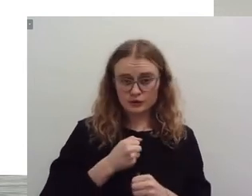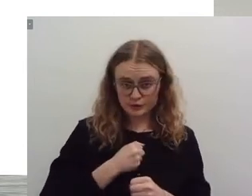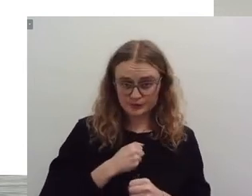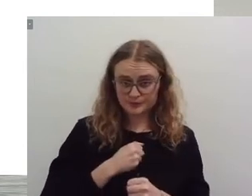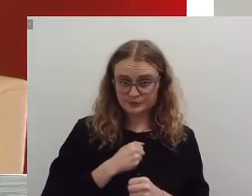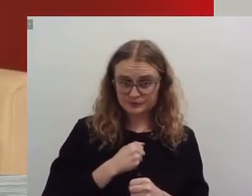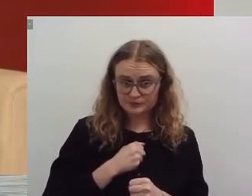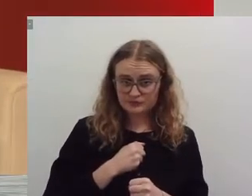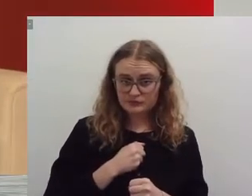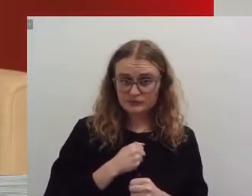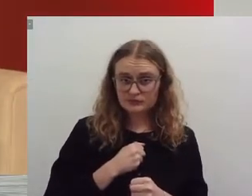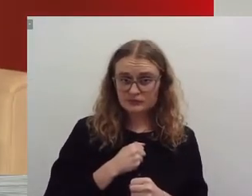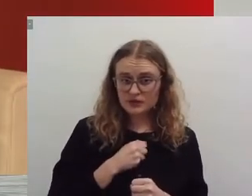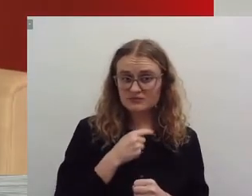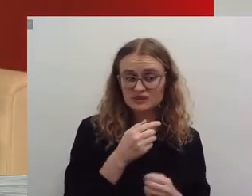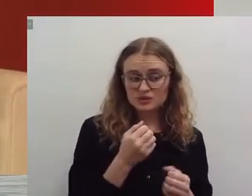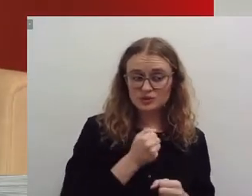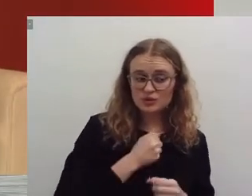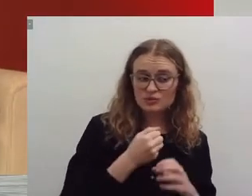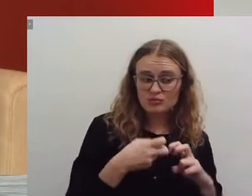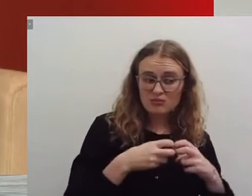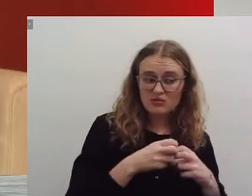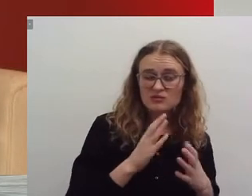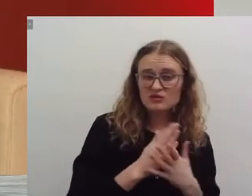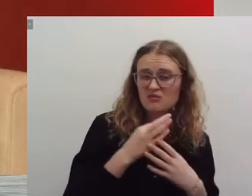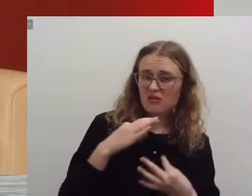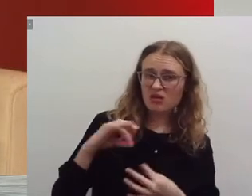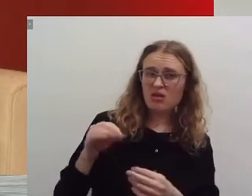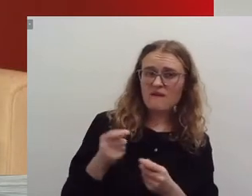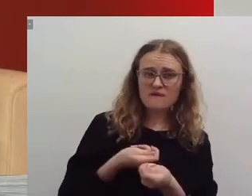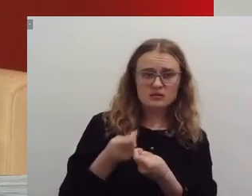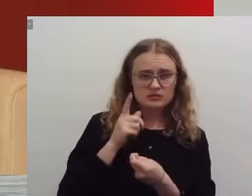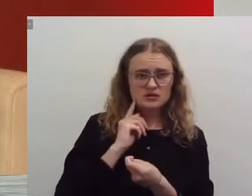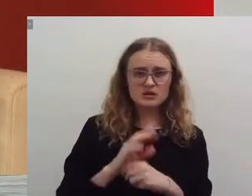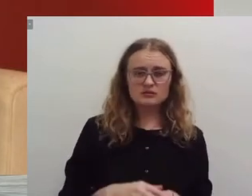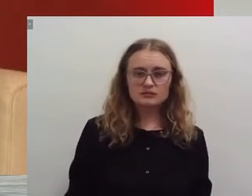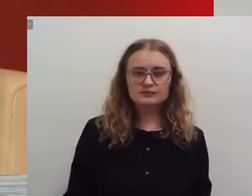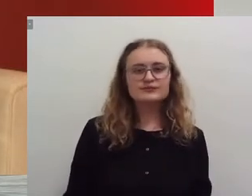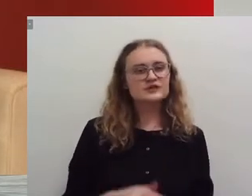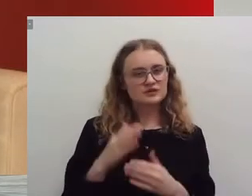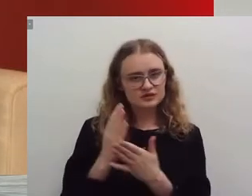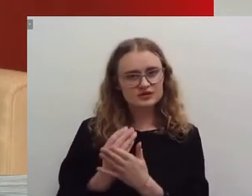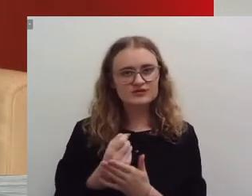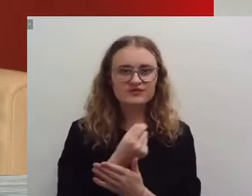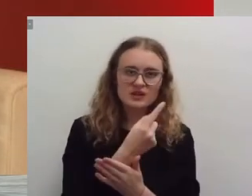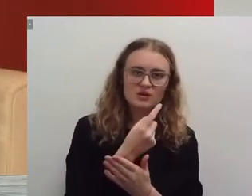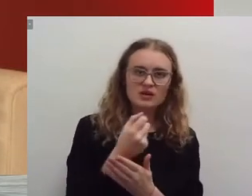because our teenager is between 11 and 17. They started